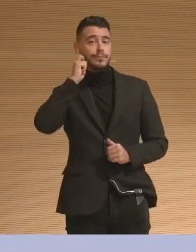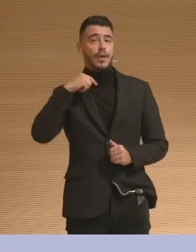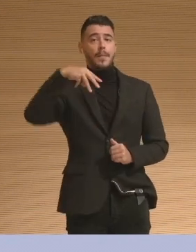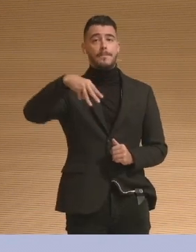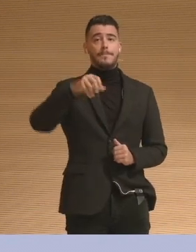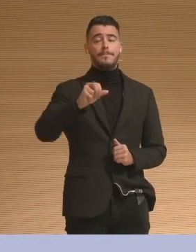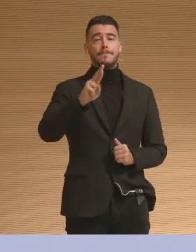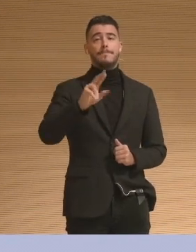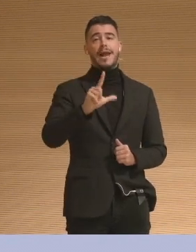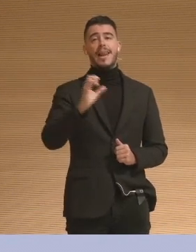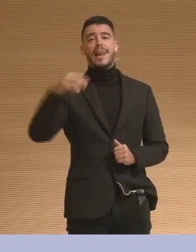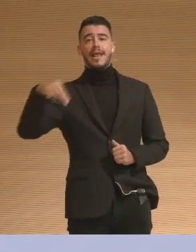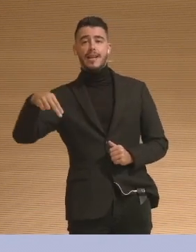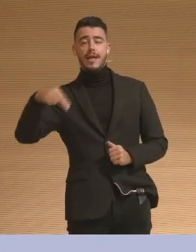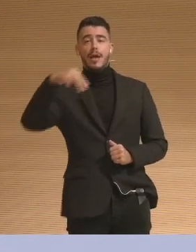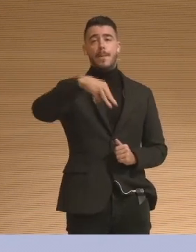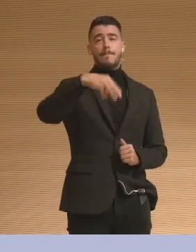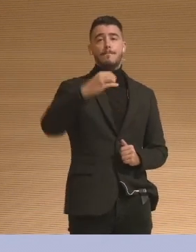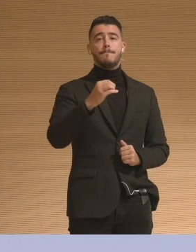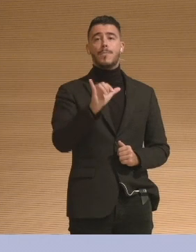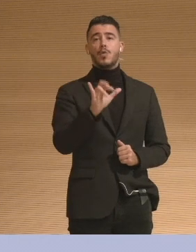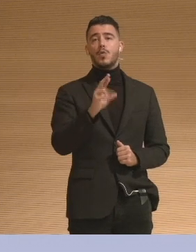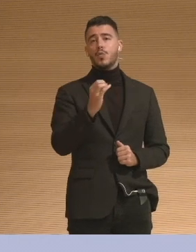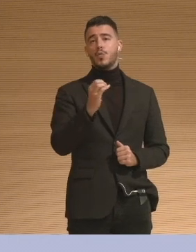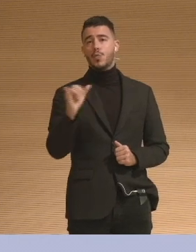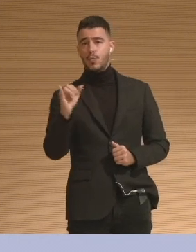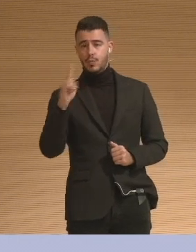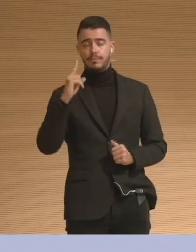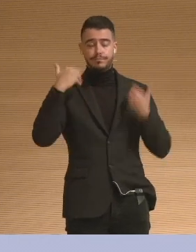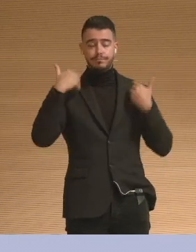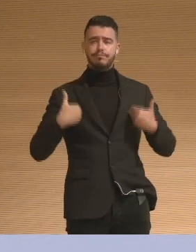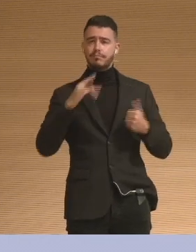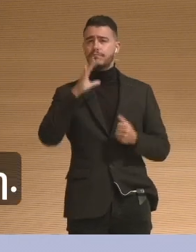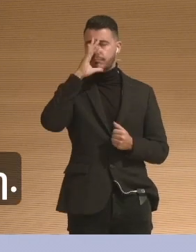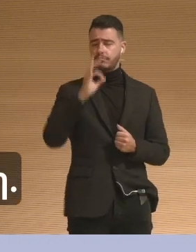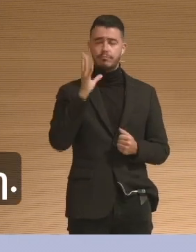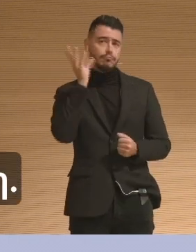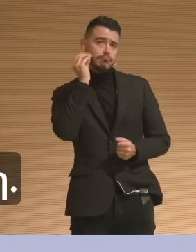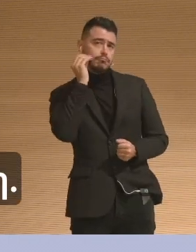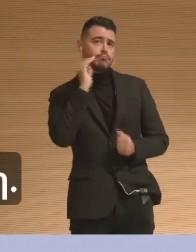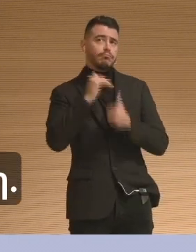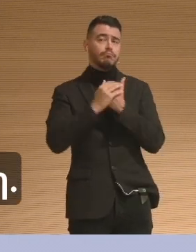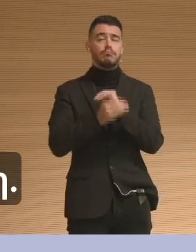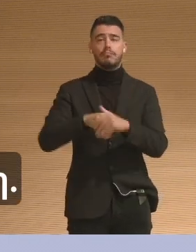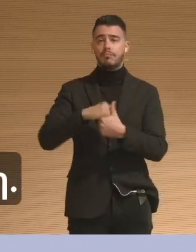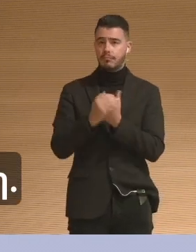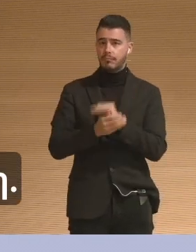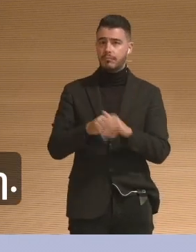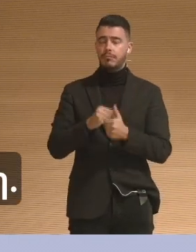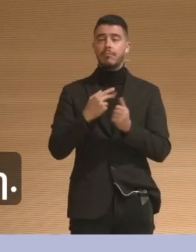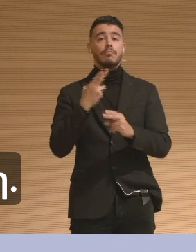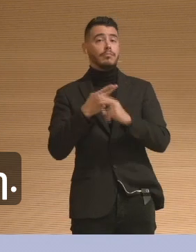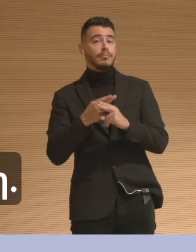presentation was really amazing, with a lot of interesting information to take on. Just a quick question about